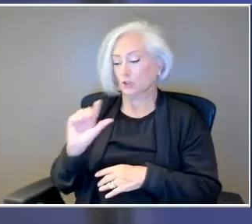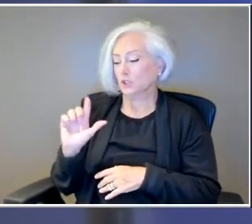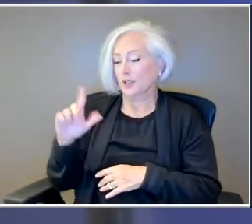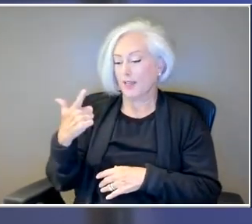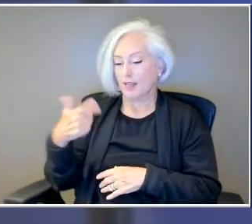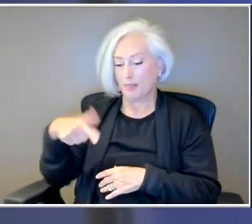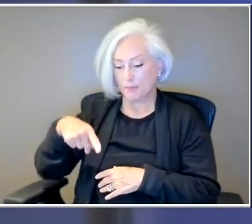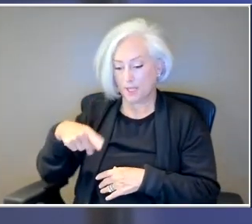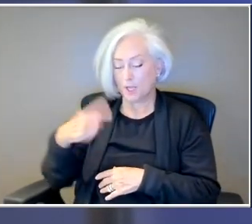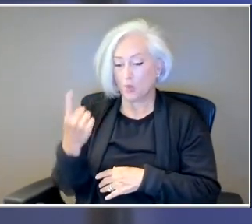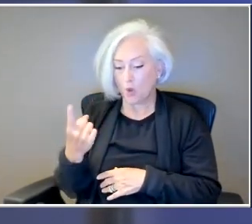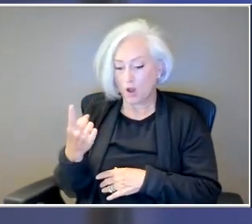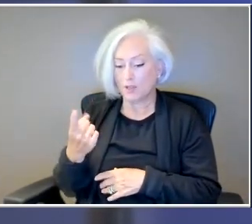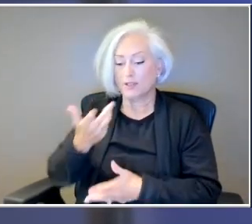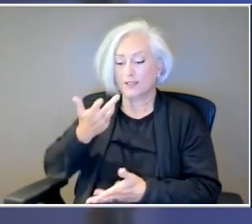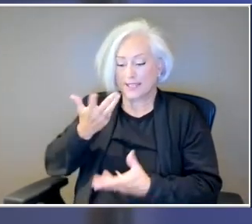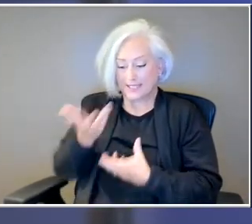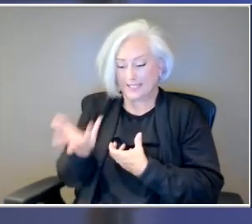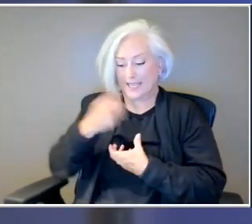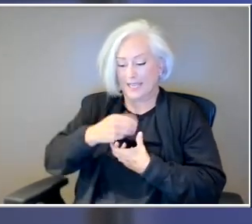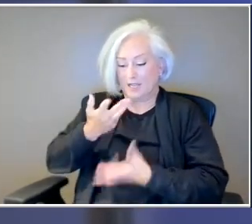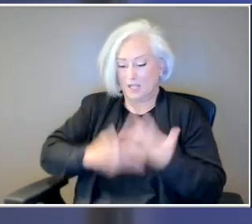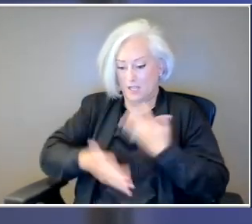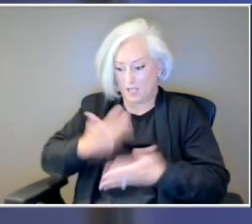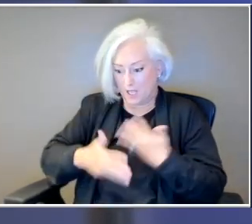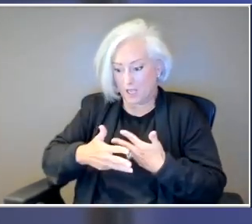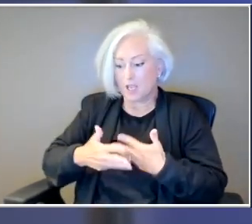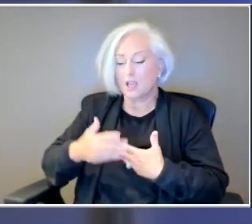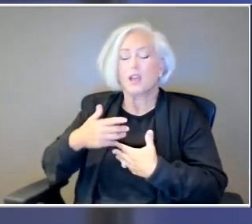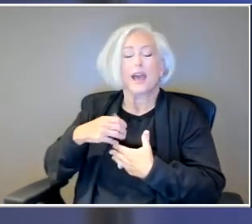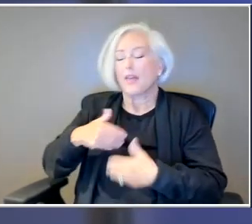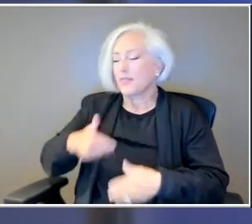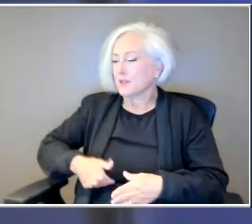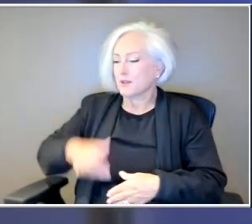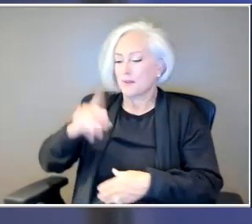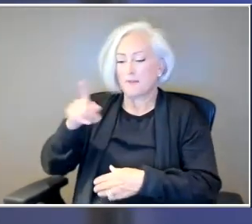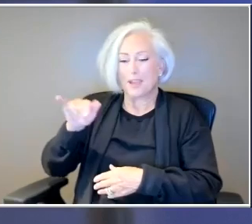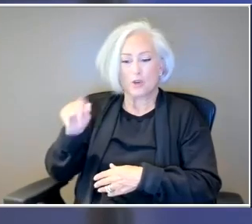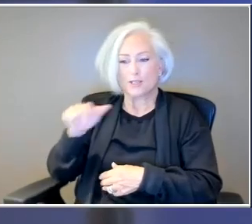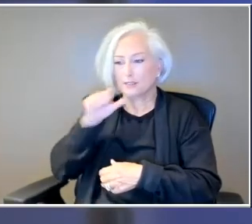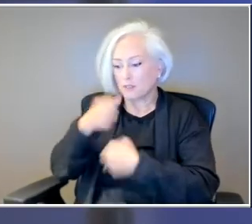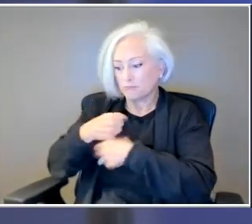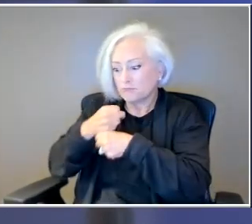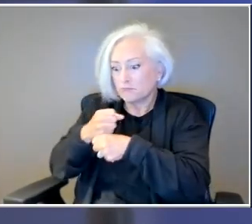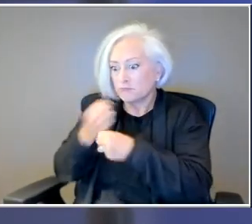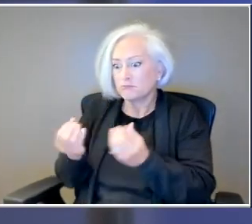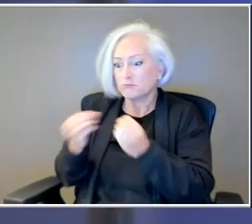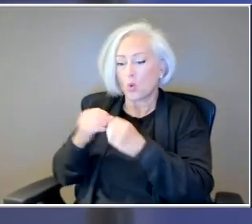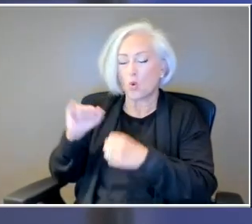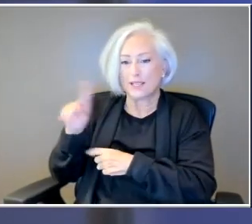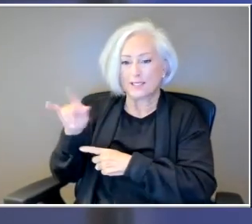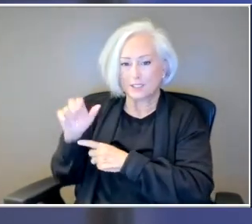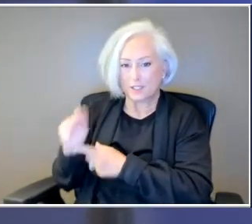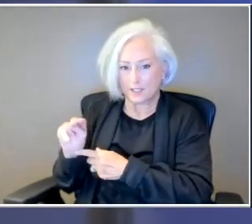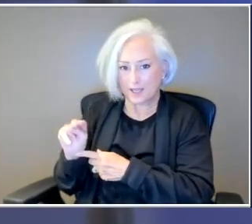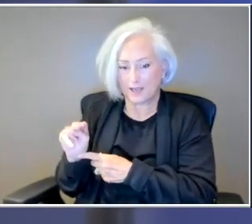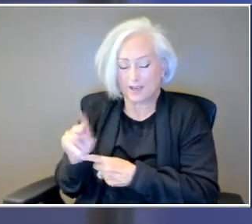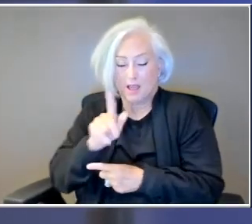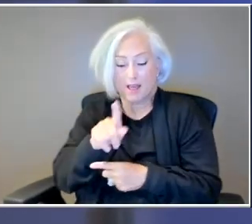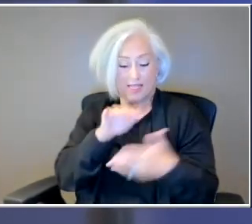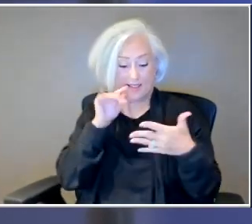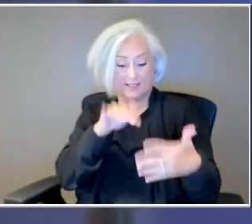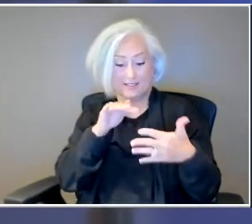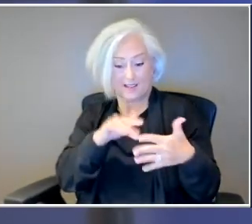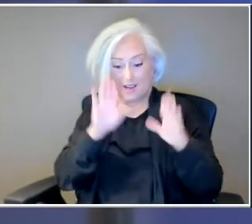the ability to make the pancreas make more insulin. So what they discovered, though, by doing all these studies that were first focused on